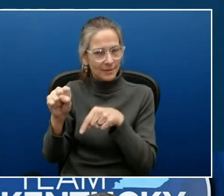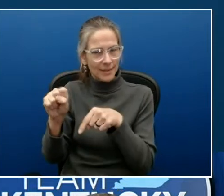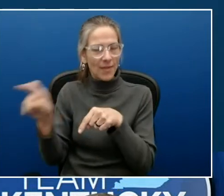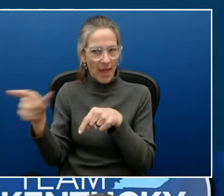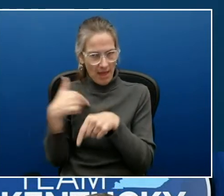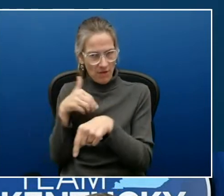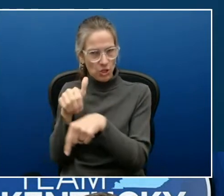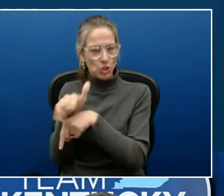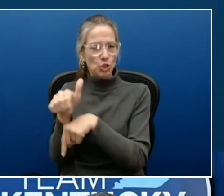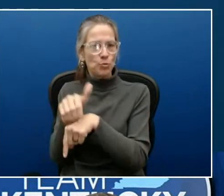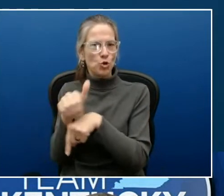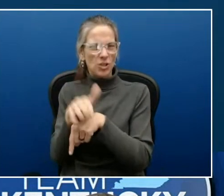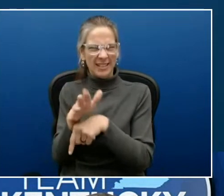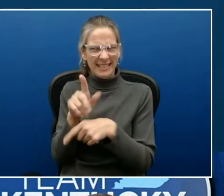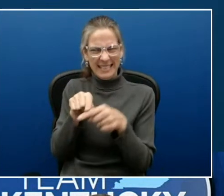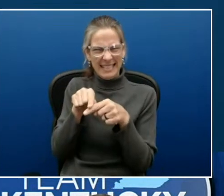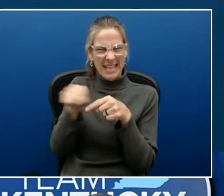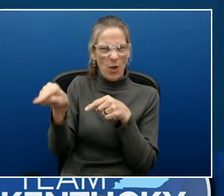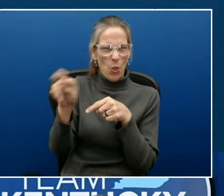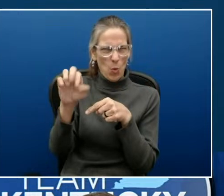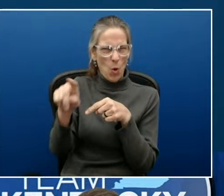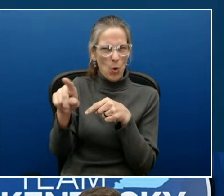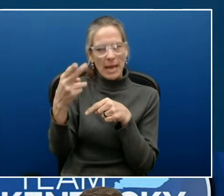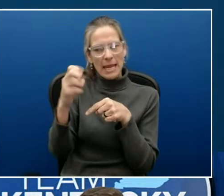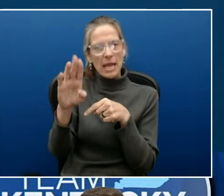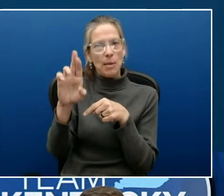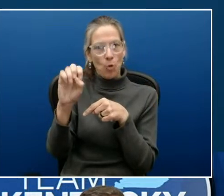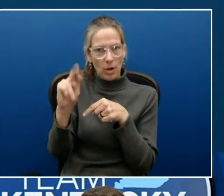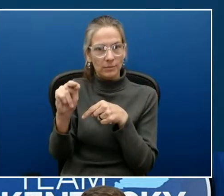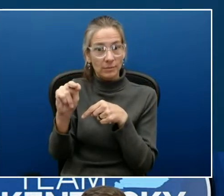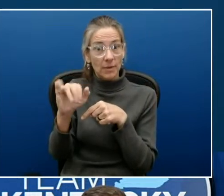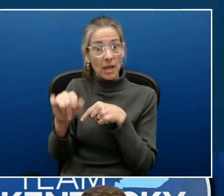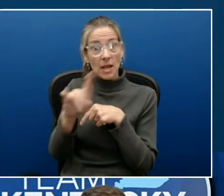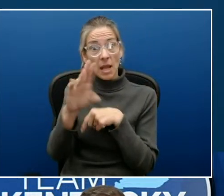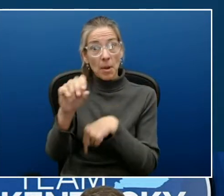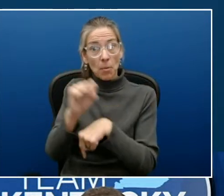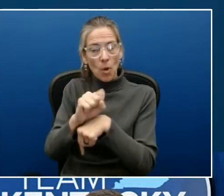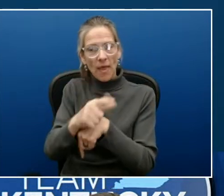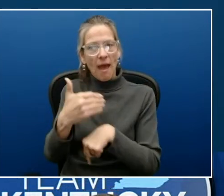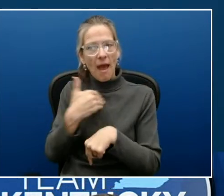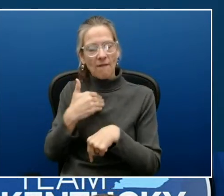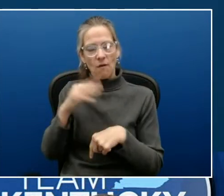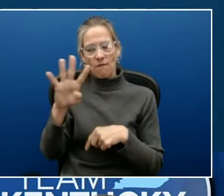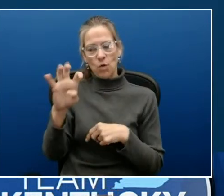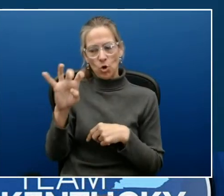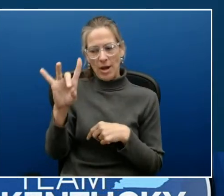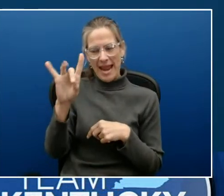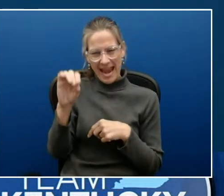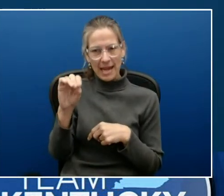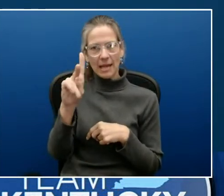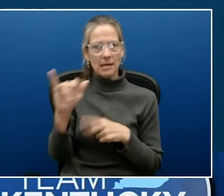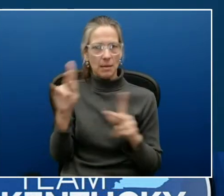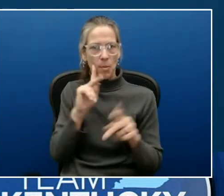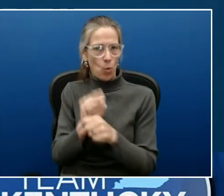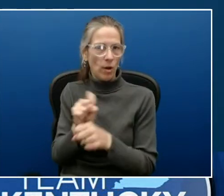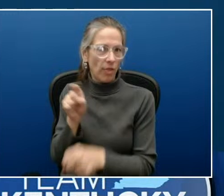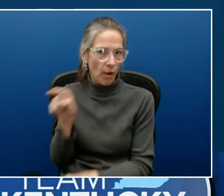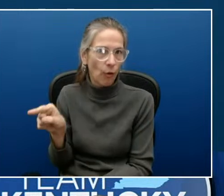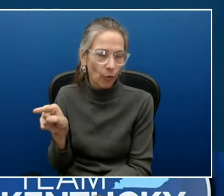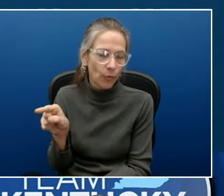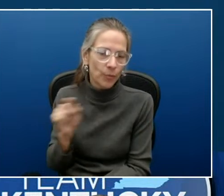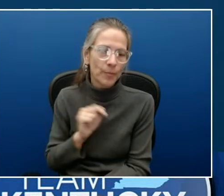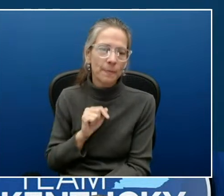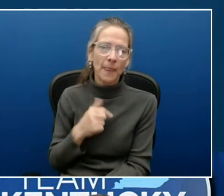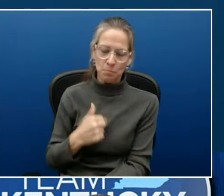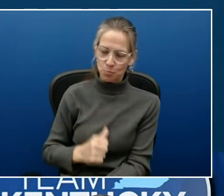down the road in Walton and Hebron. The company employs about 480 Kentuckians. I was proud to have recognized